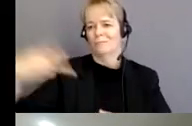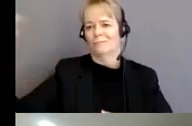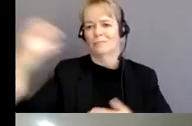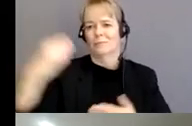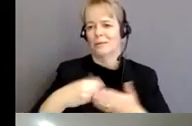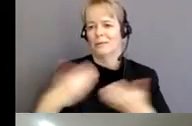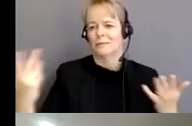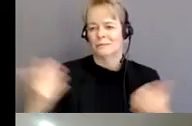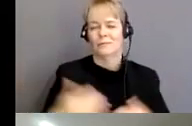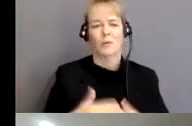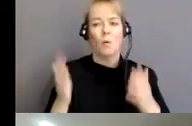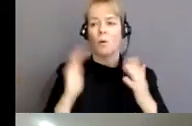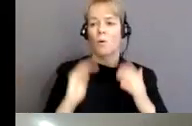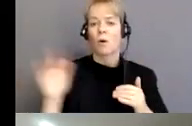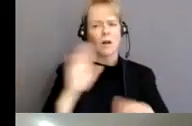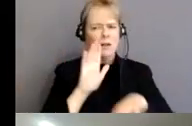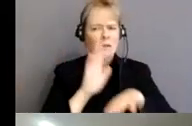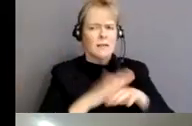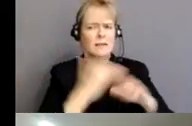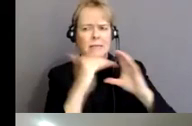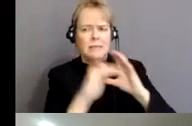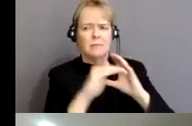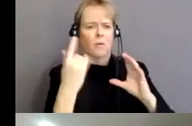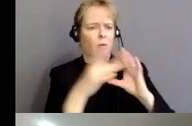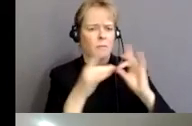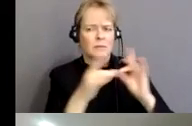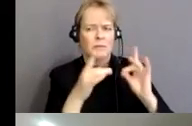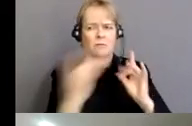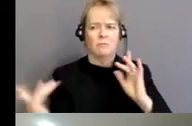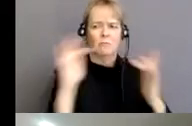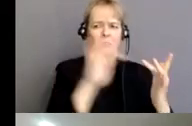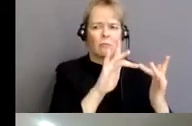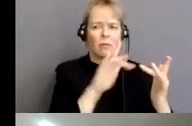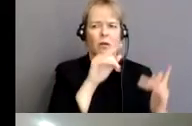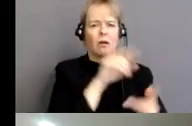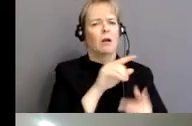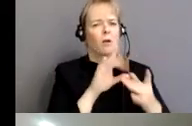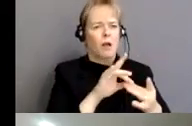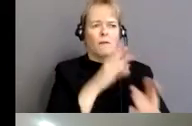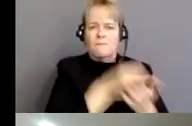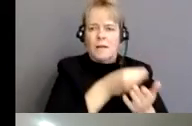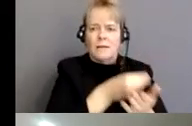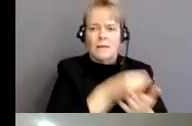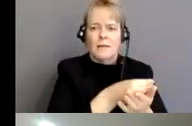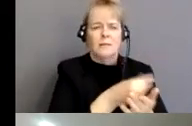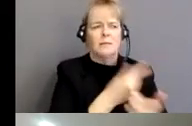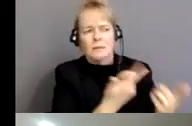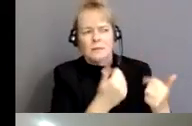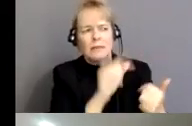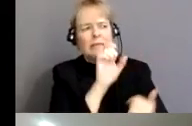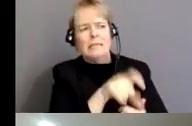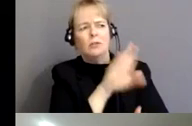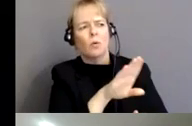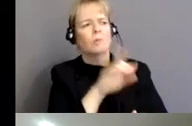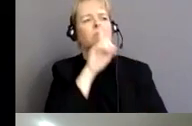Often people are receiving warnings about their finances. They're being contacted and asked for sensitive and personal